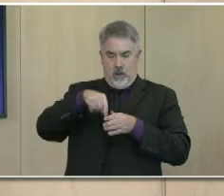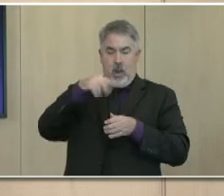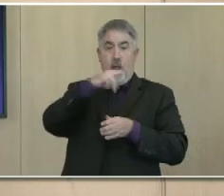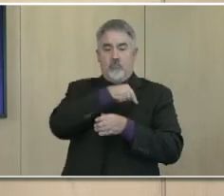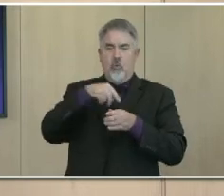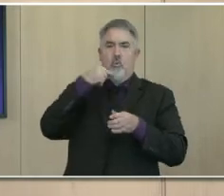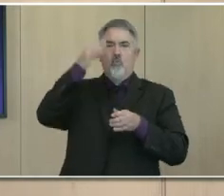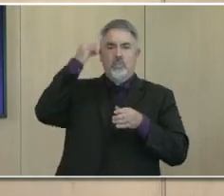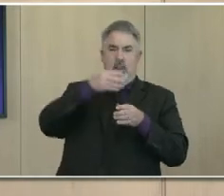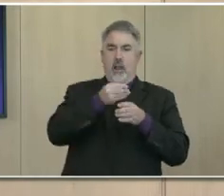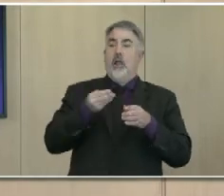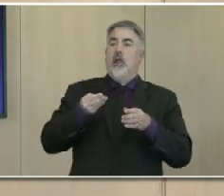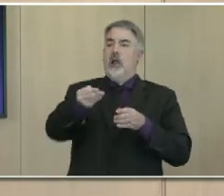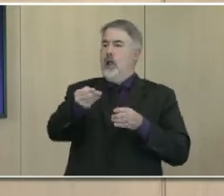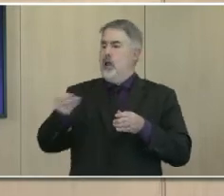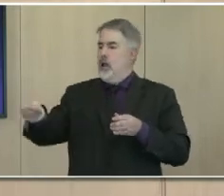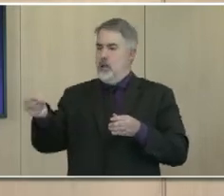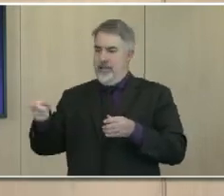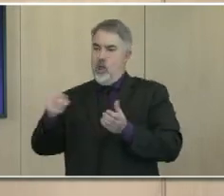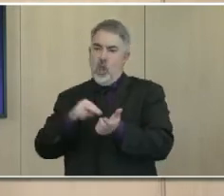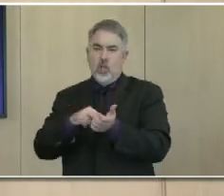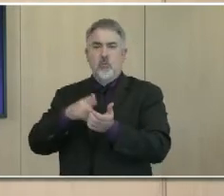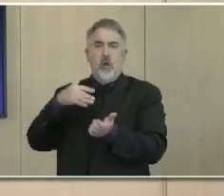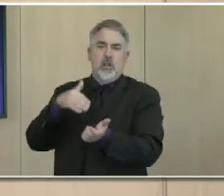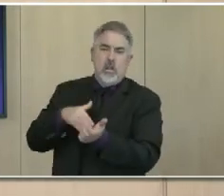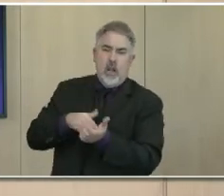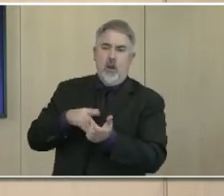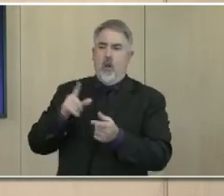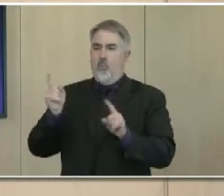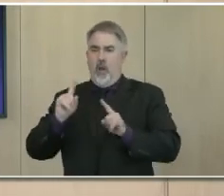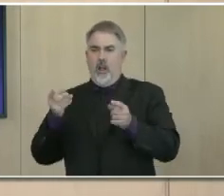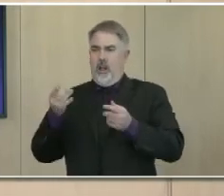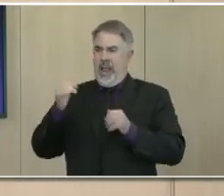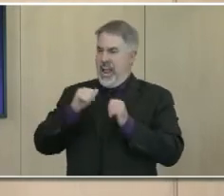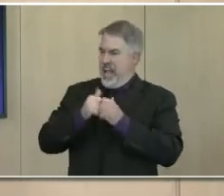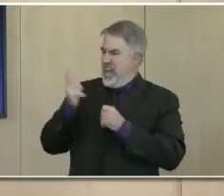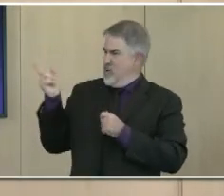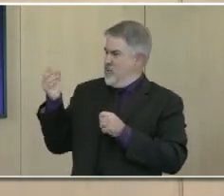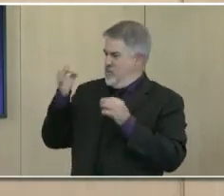and ICU report not seeing an influx of new supplies.